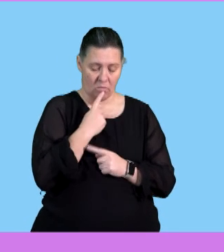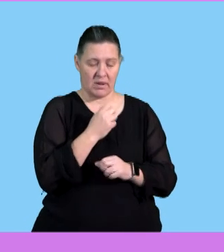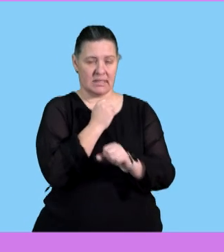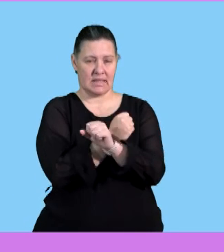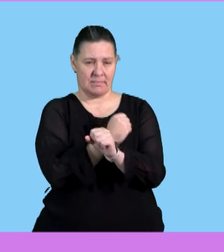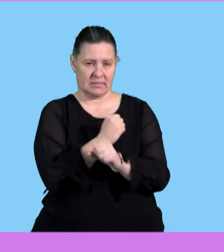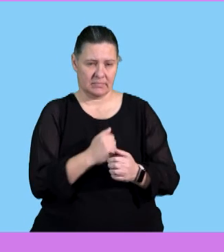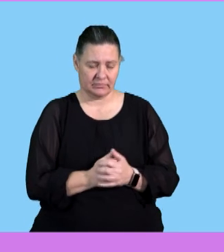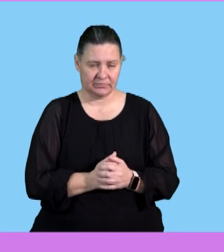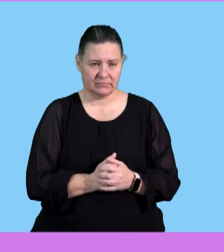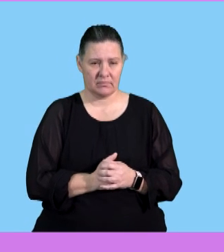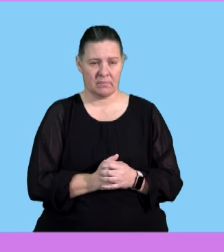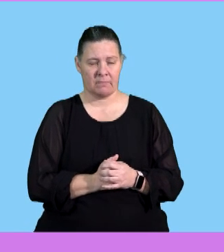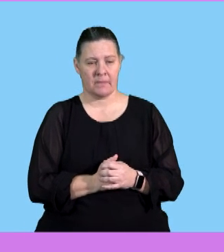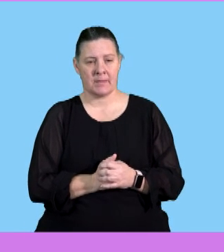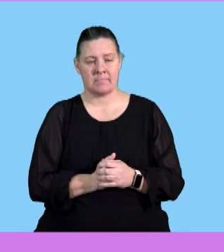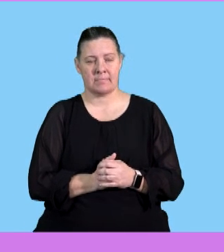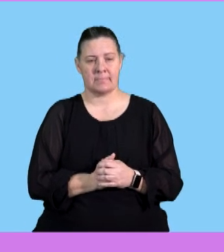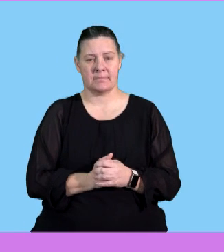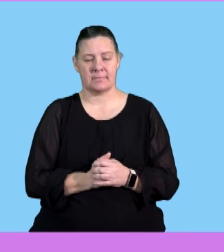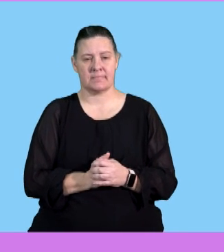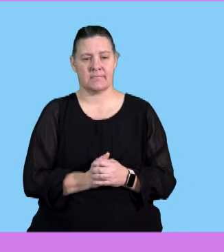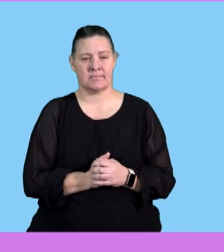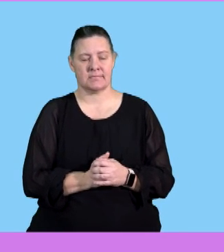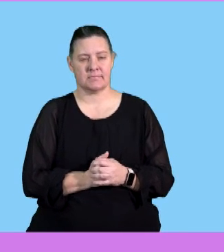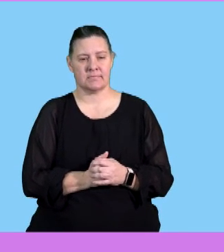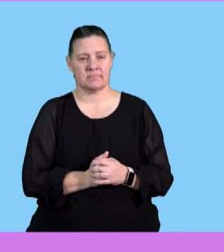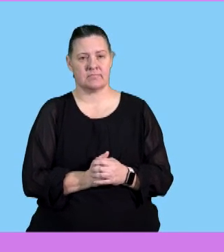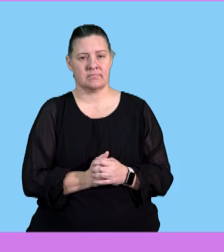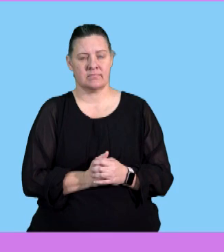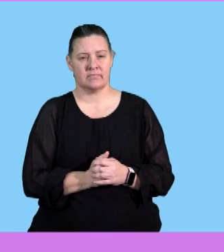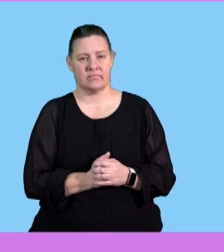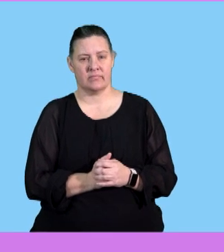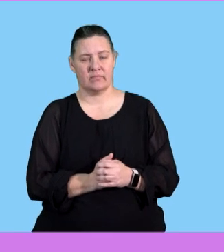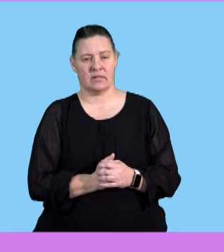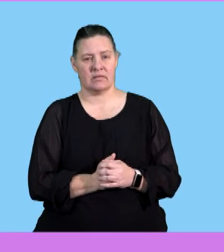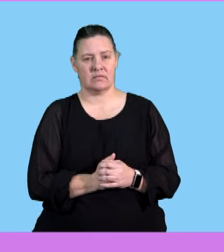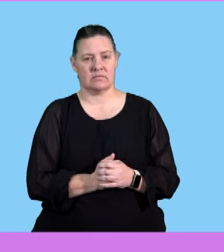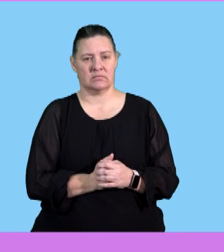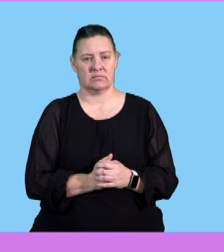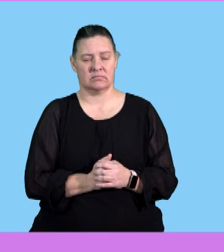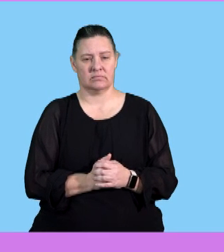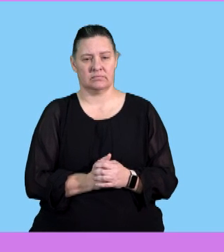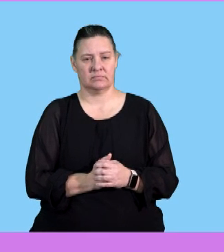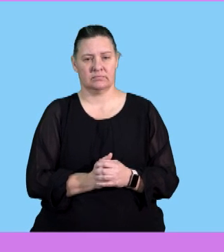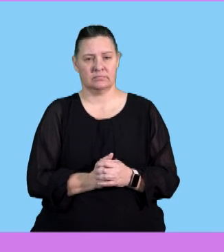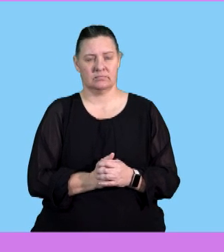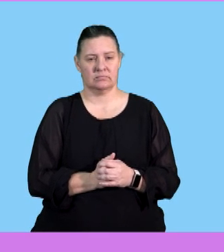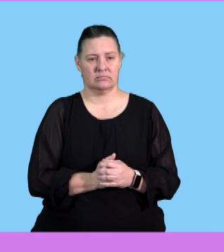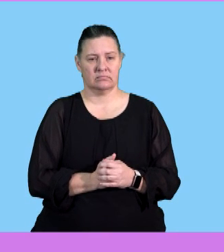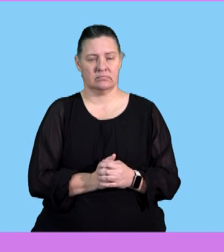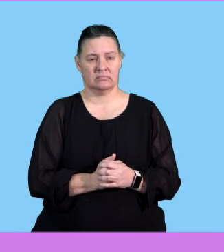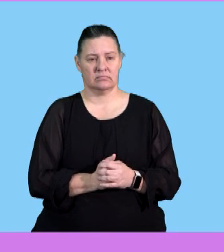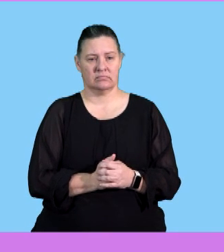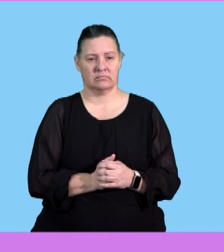are converting from a foreign currency to South African rand. So we are multiplying. All right, so now let